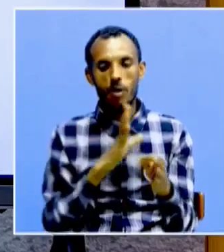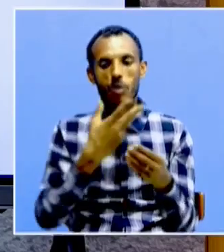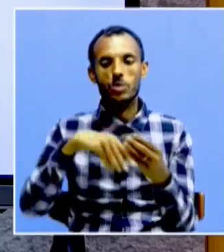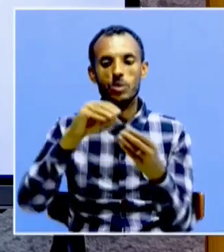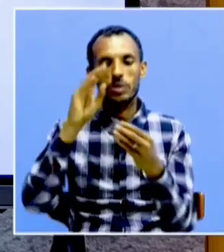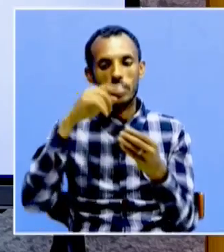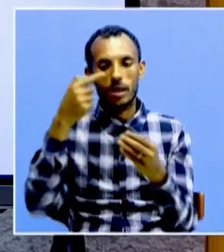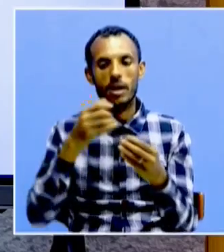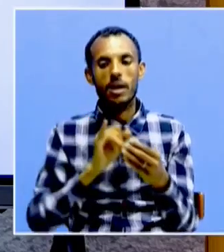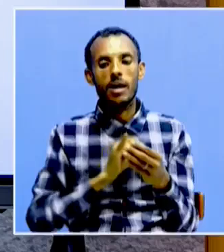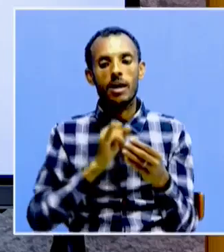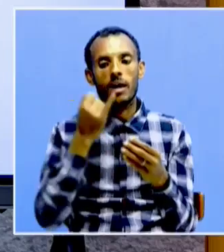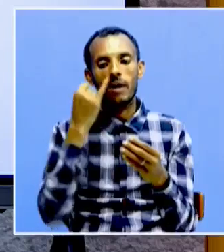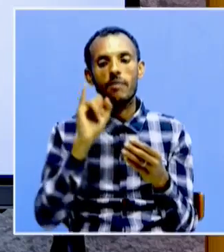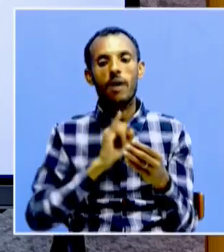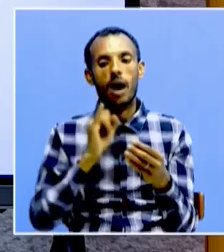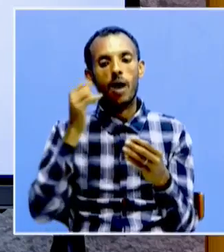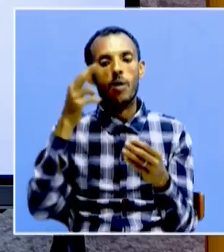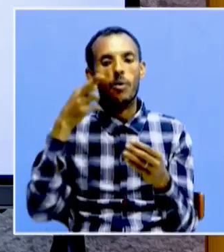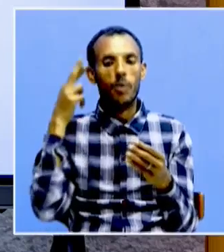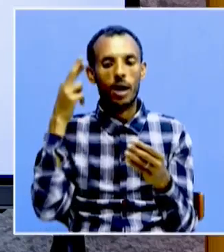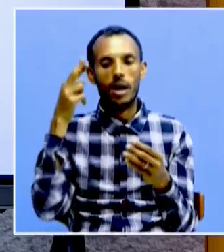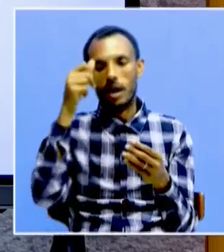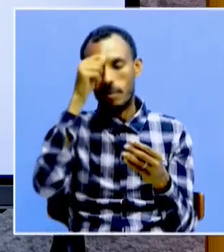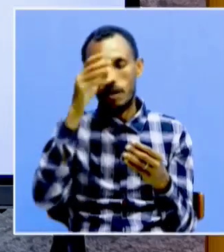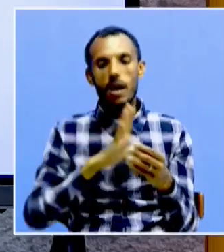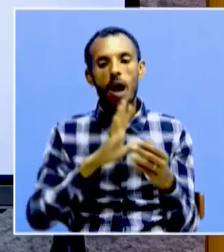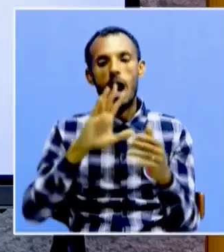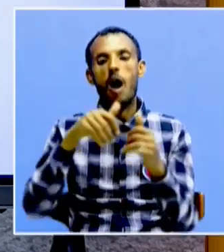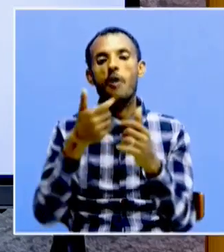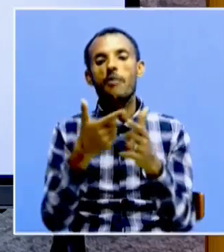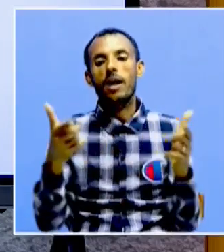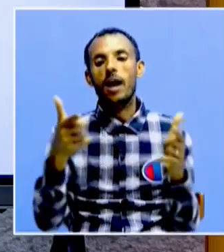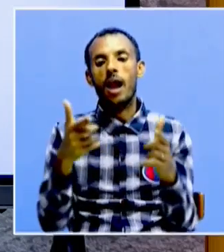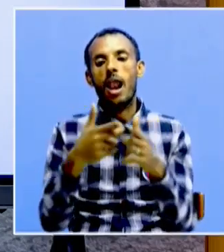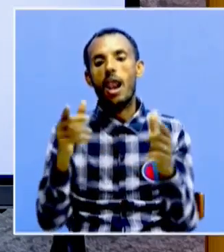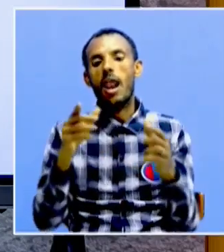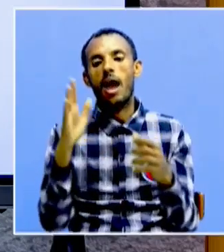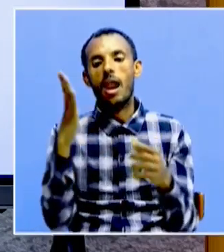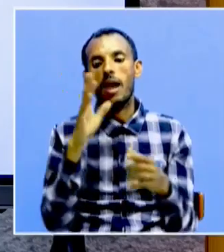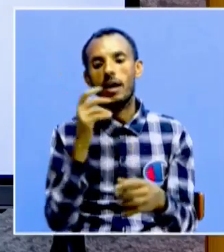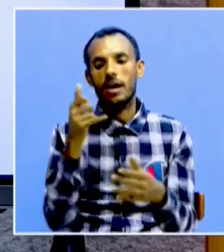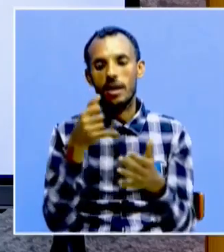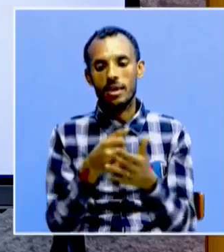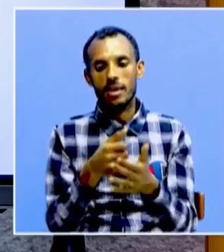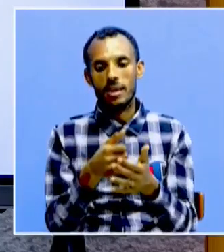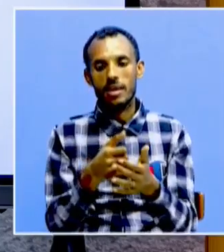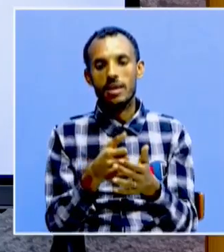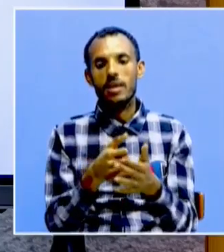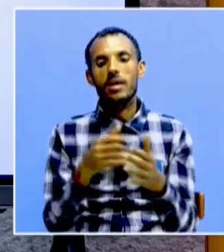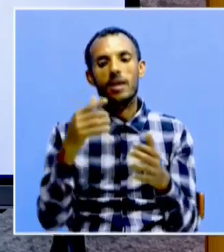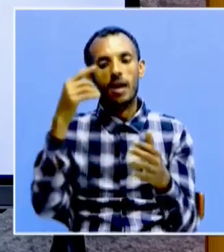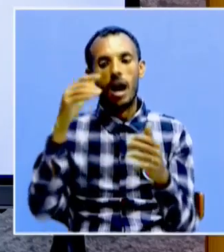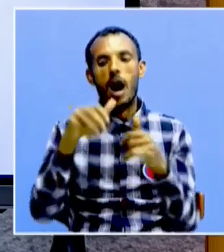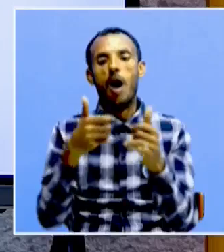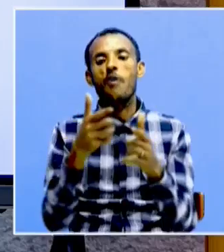If I were a man, to show it how far unlikely it is, or how far imaginary it is,